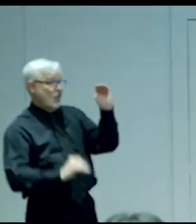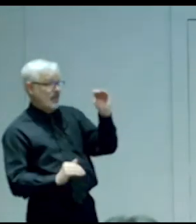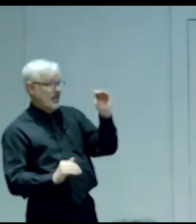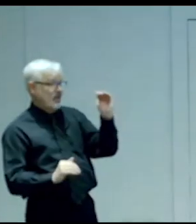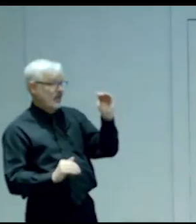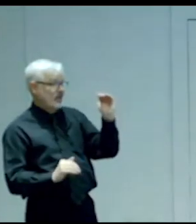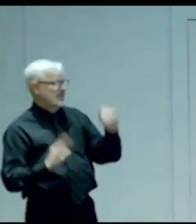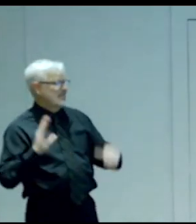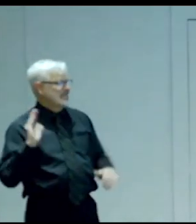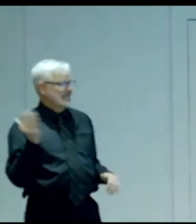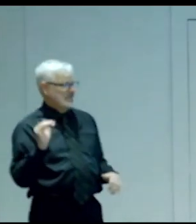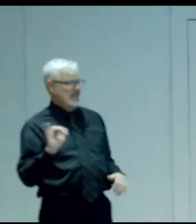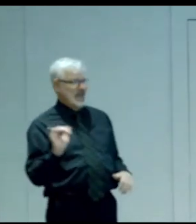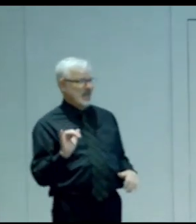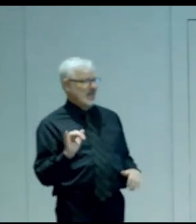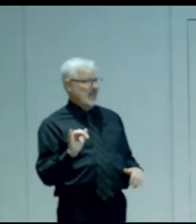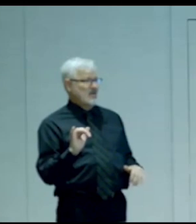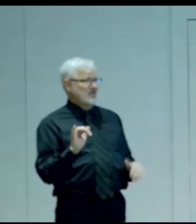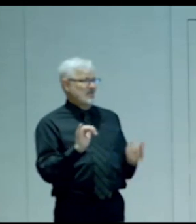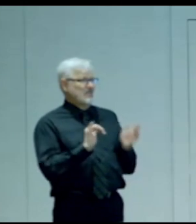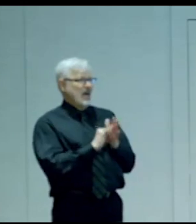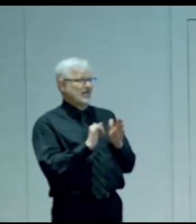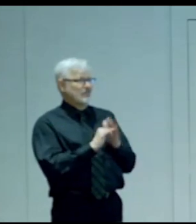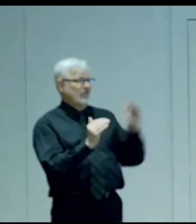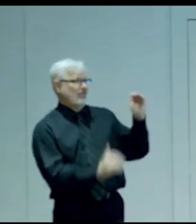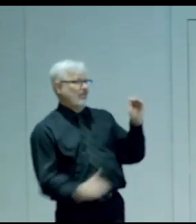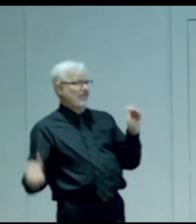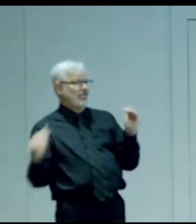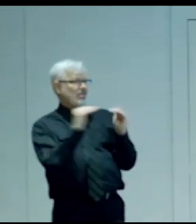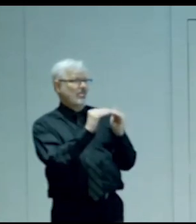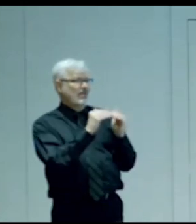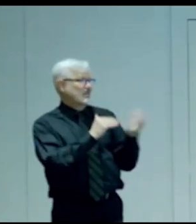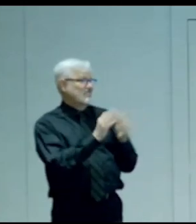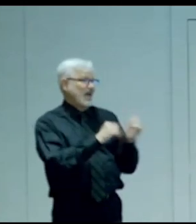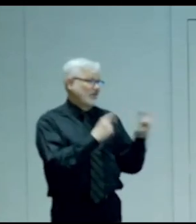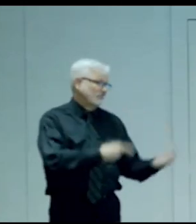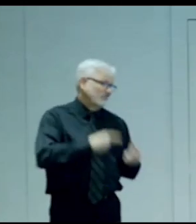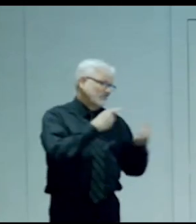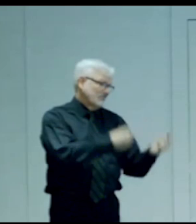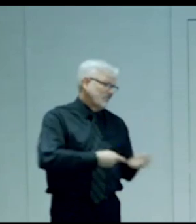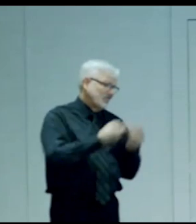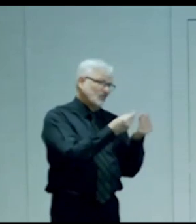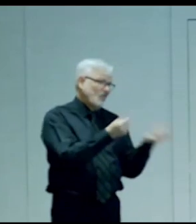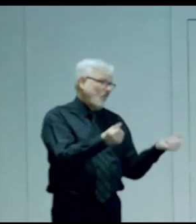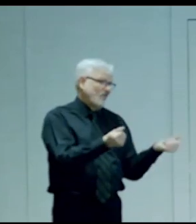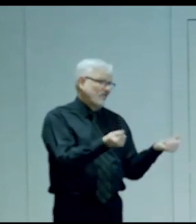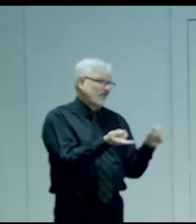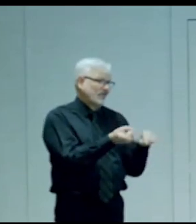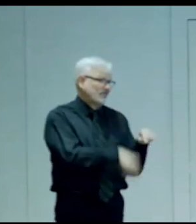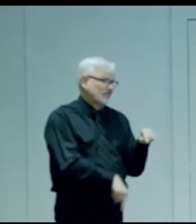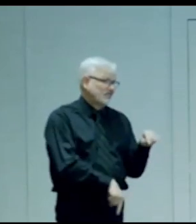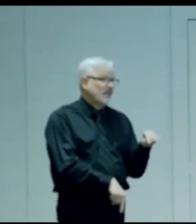And it seems like we have no way of eliminating it, no matter how hard we try. And so